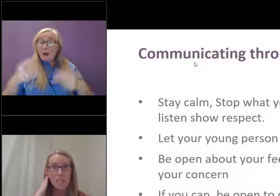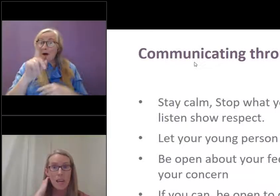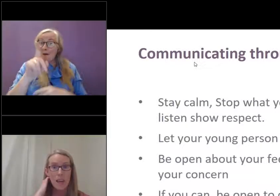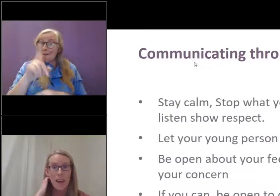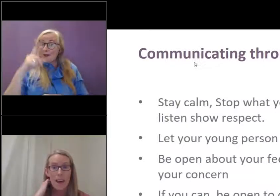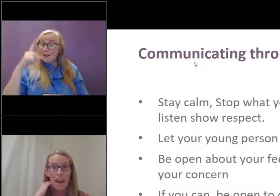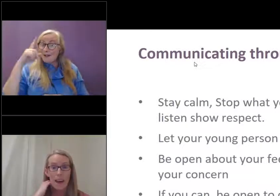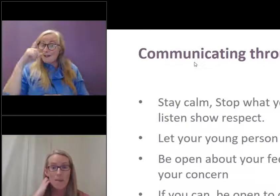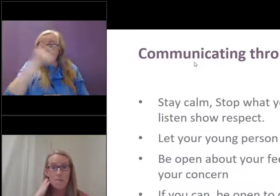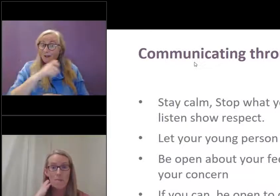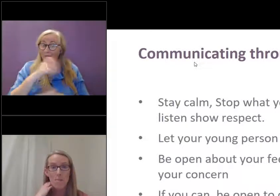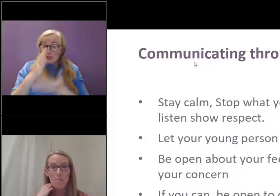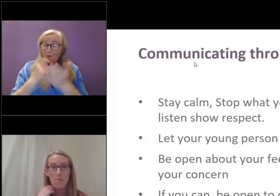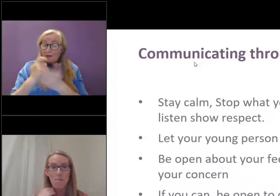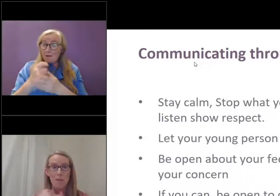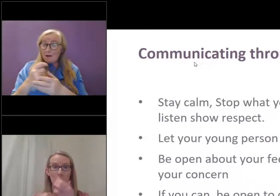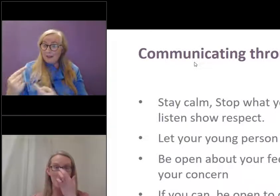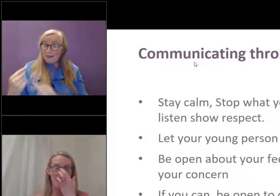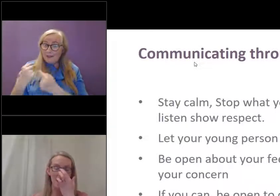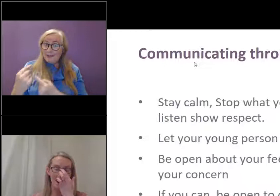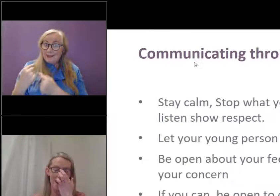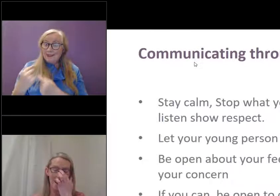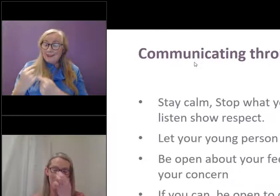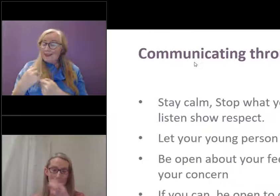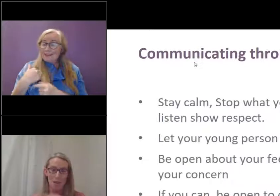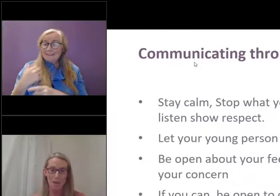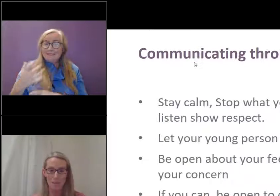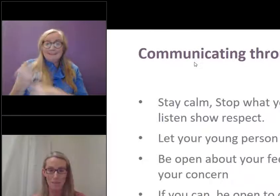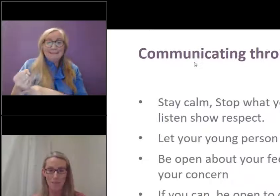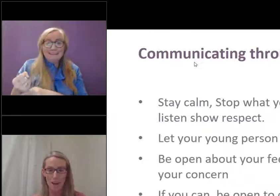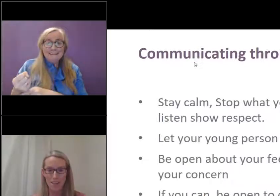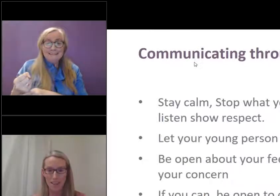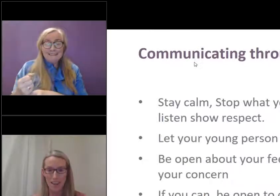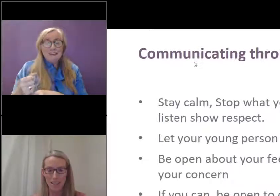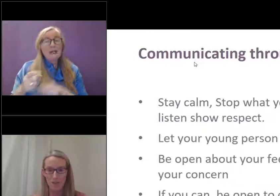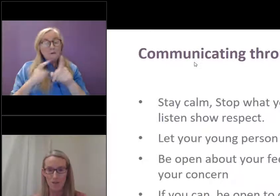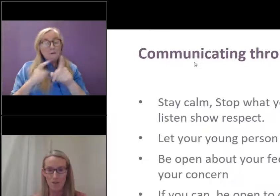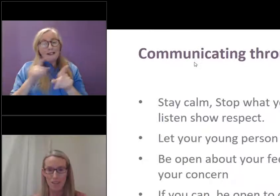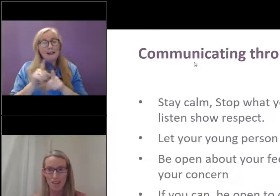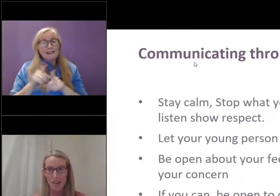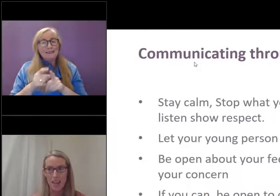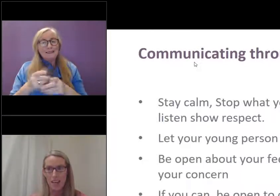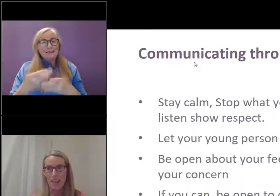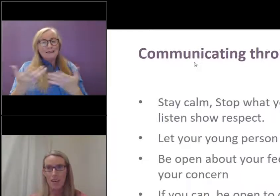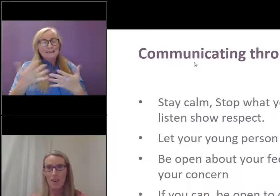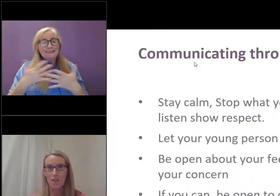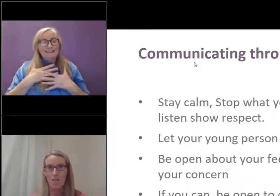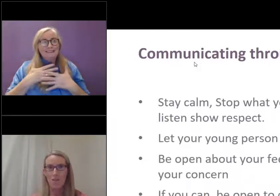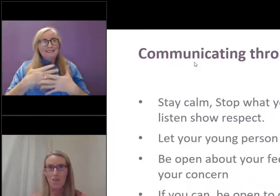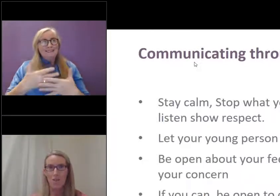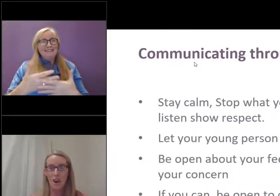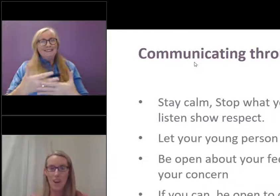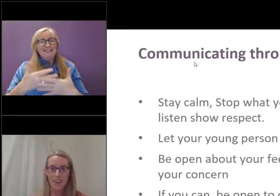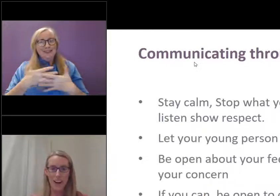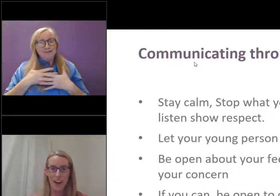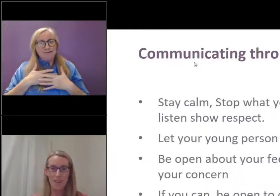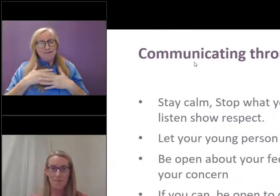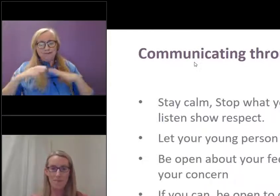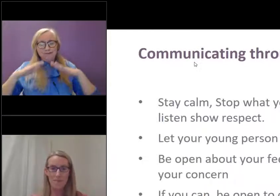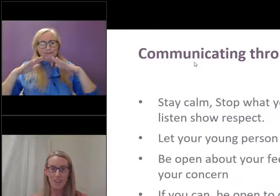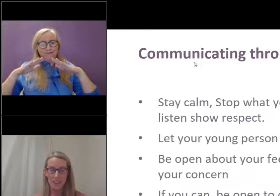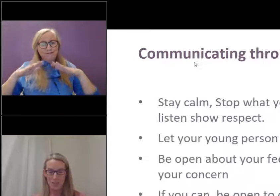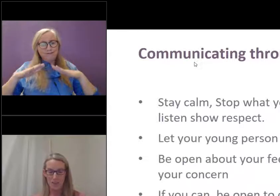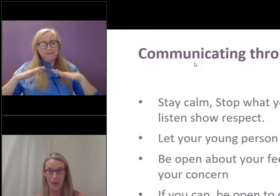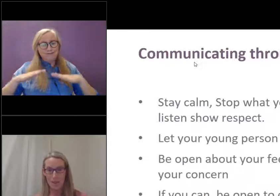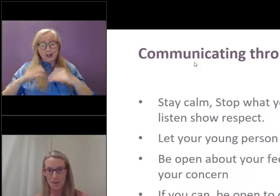your buttons. But if you can kind of take a couple of deep breaths and just, you know, just try and